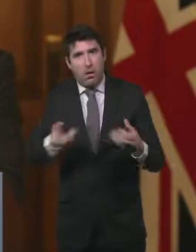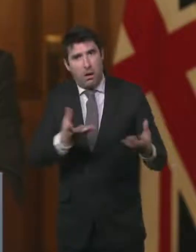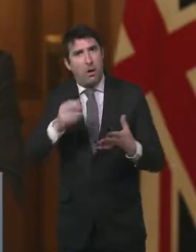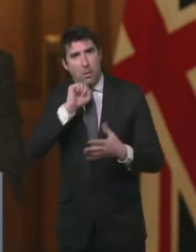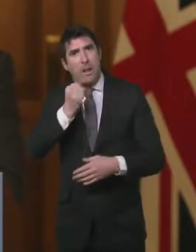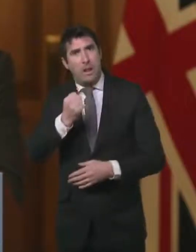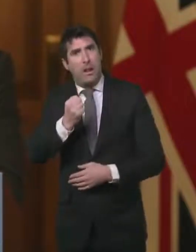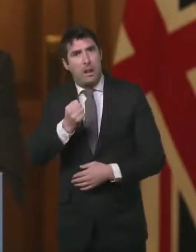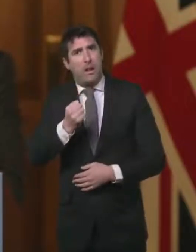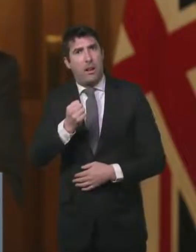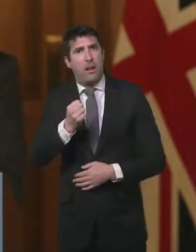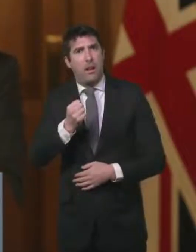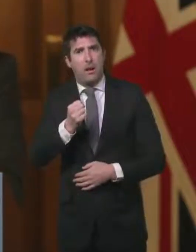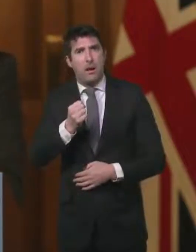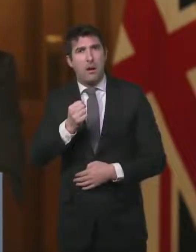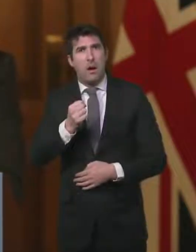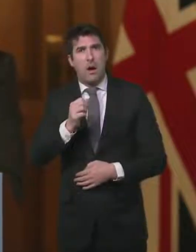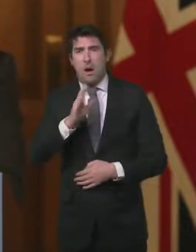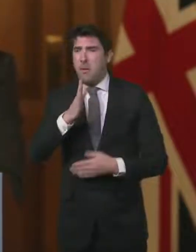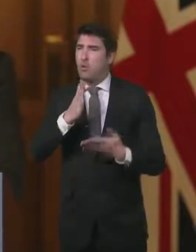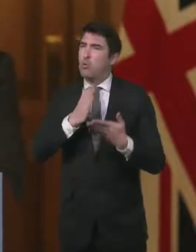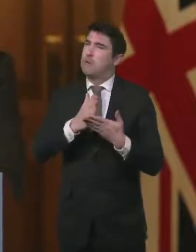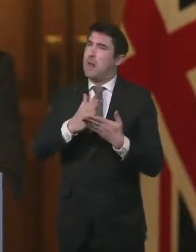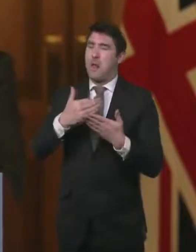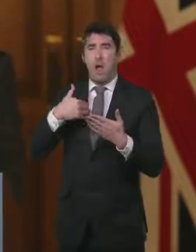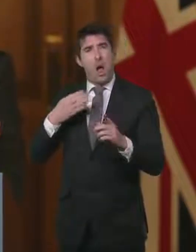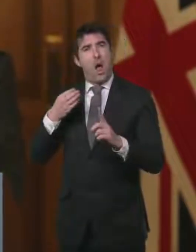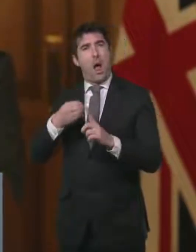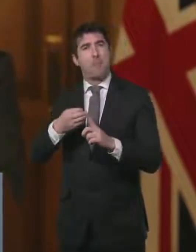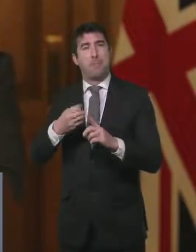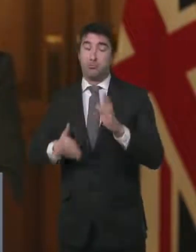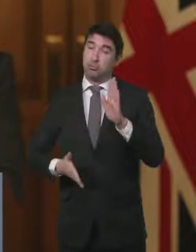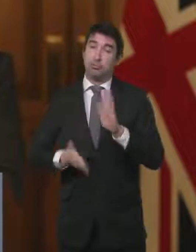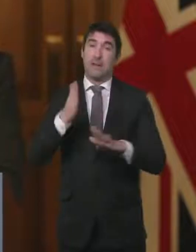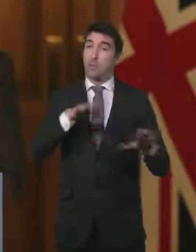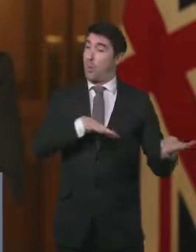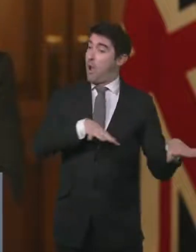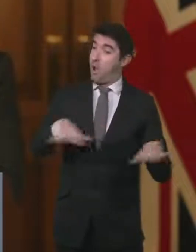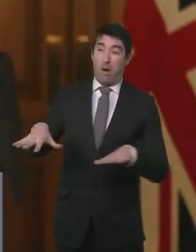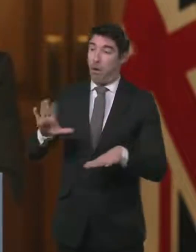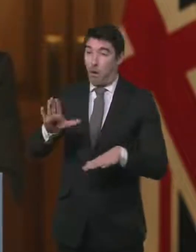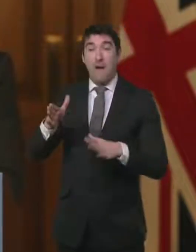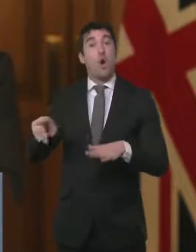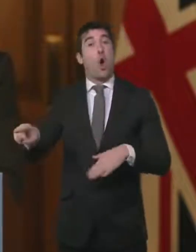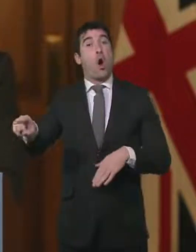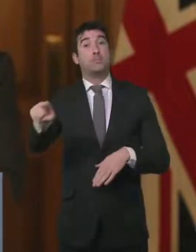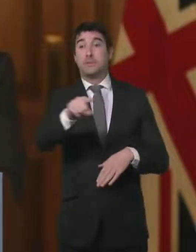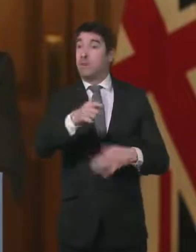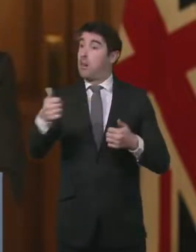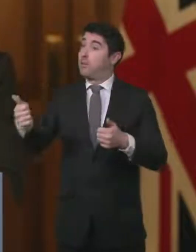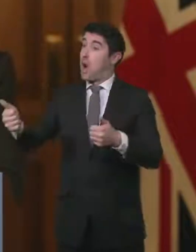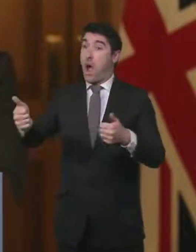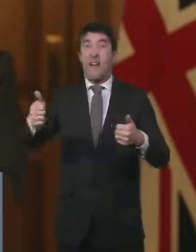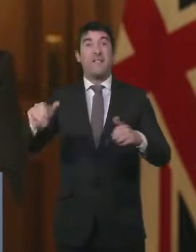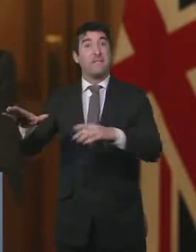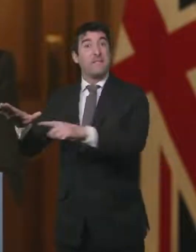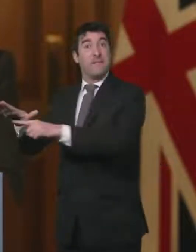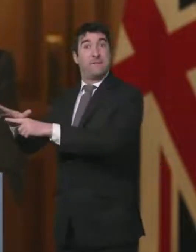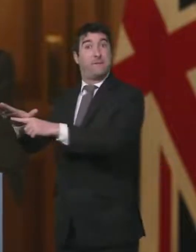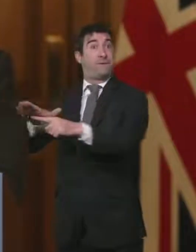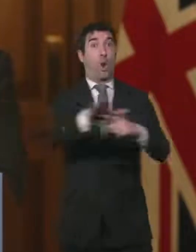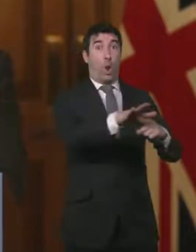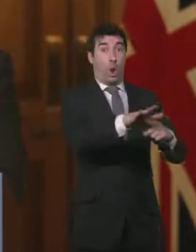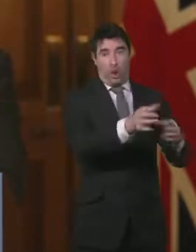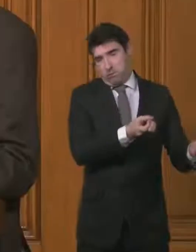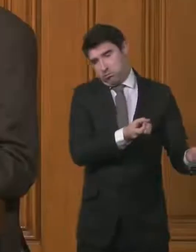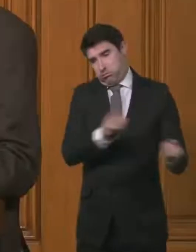used immediately as long as the other provision is still there. But Steve, I know you've been working with DC, them closely. Yes, China thank you, Jonathan. had a